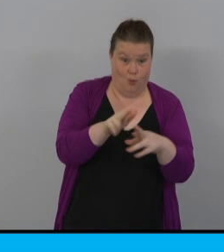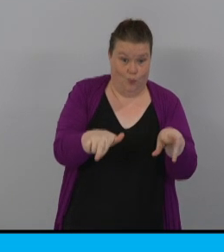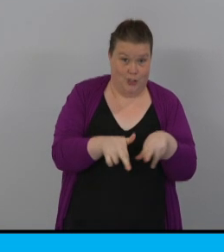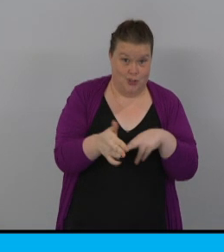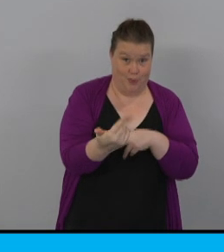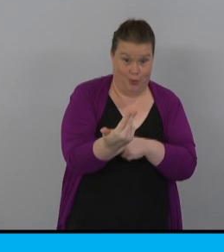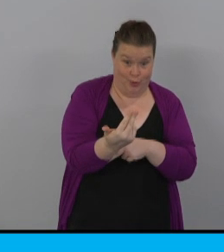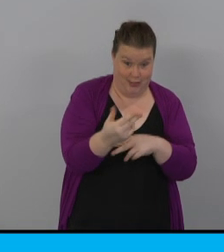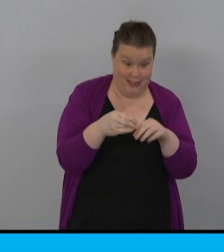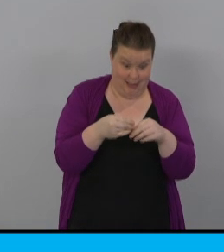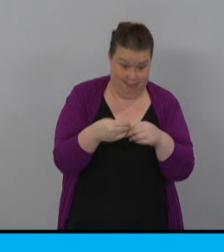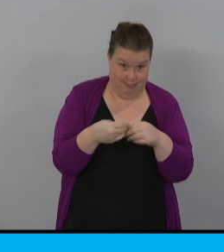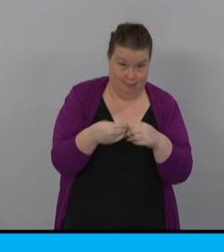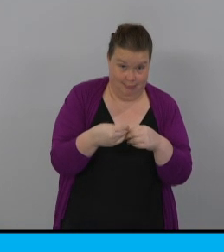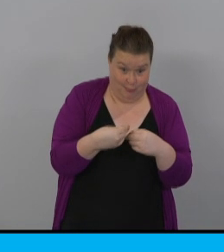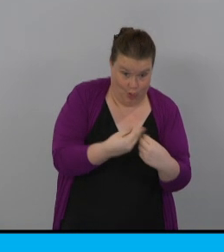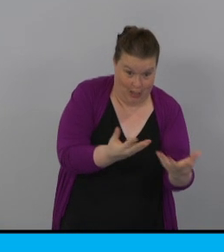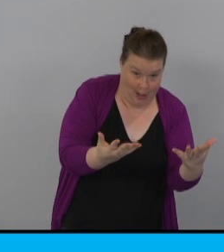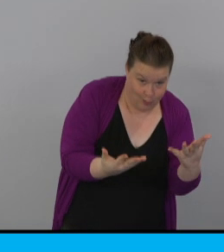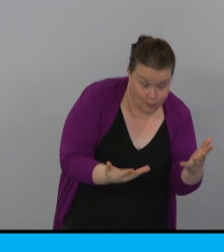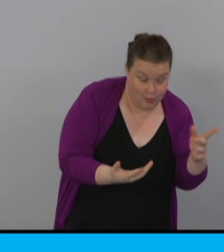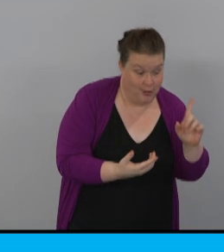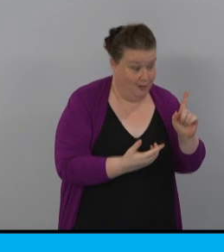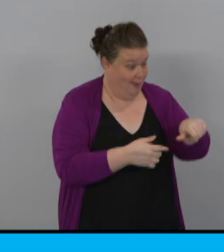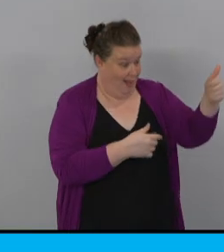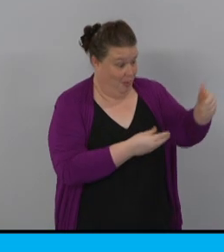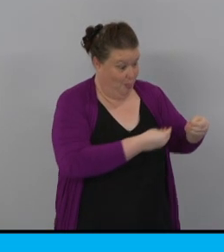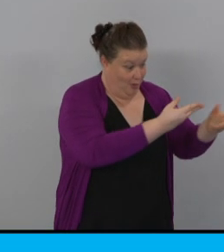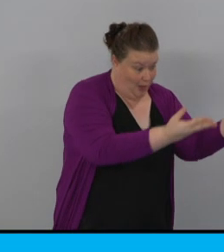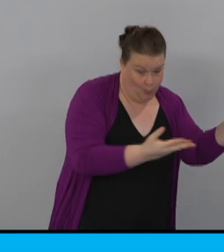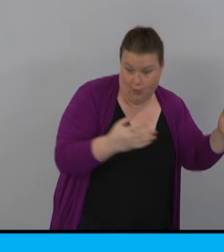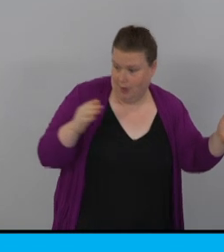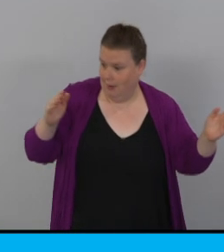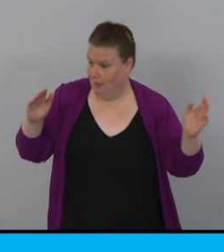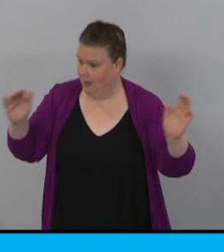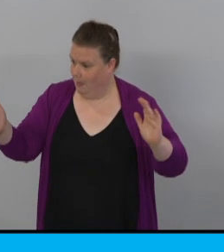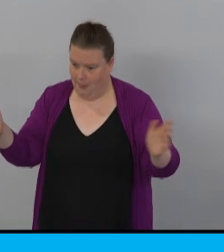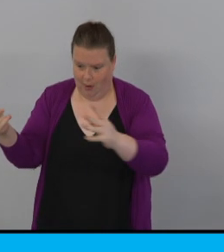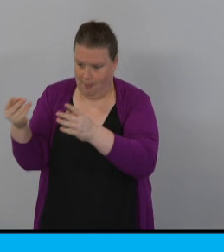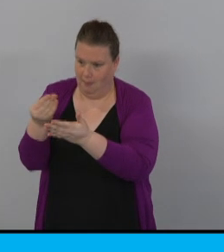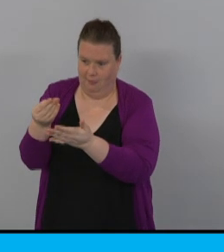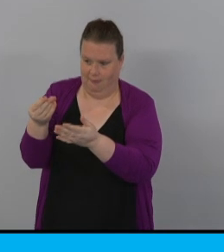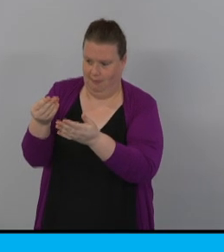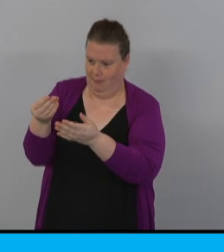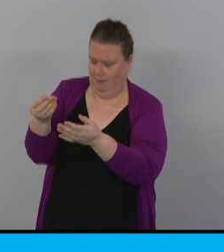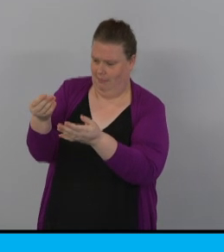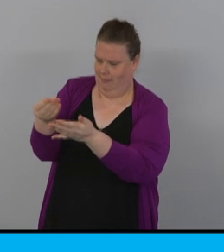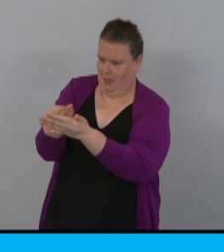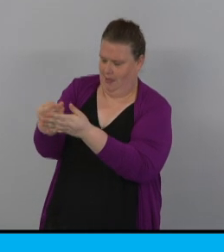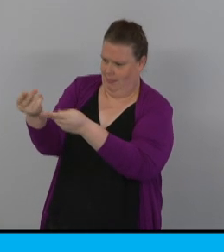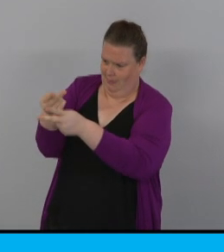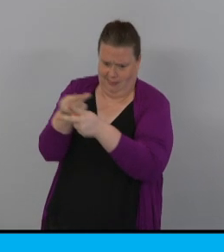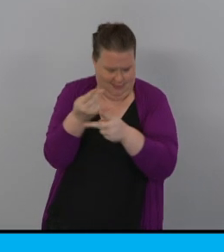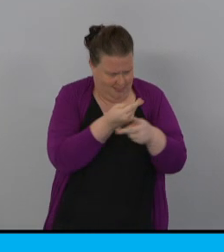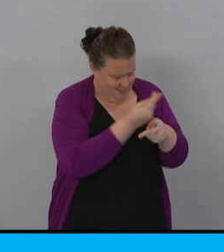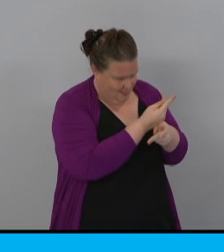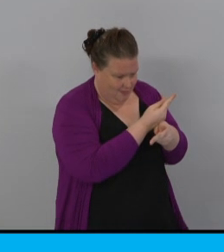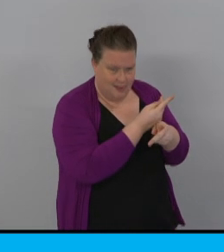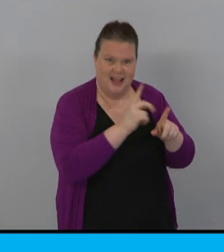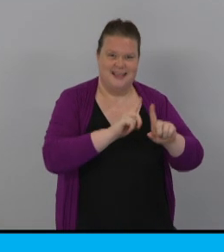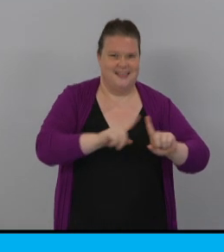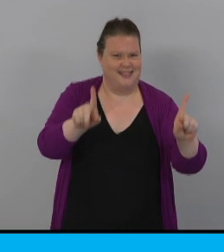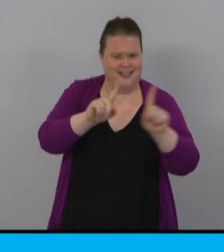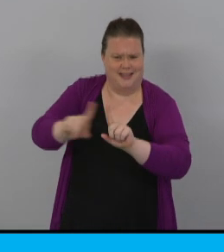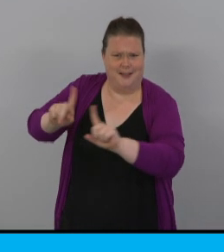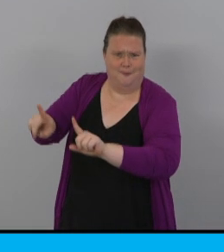numbers through all 3 and got 3 different answers. Not always really close answers either. So it was even the experts were, I think, a